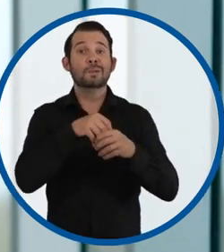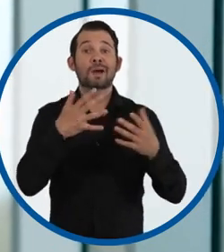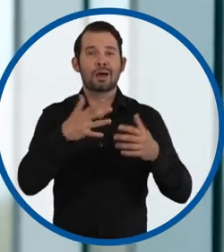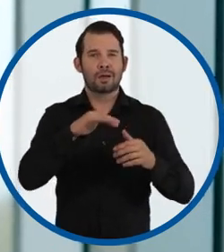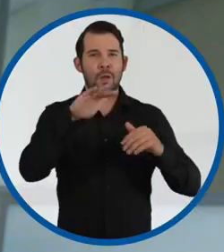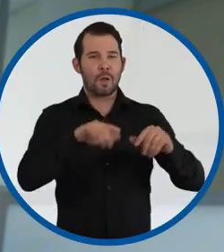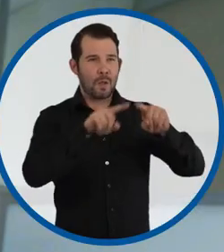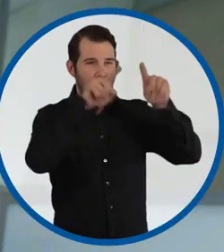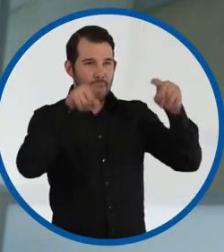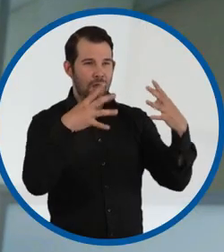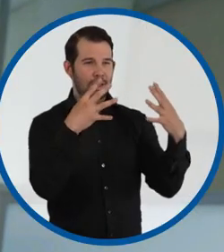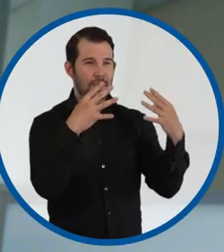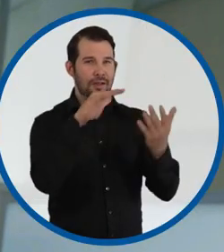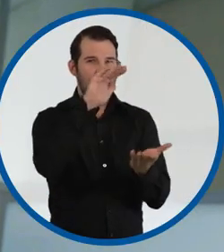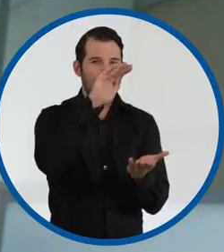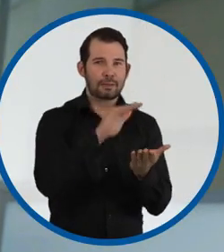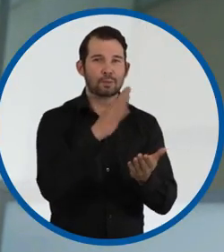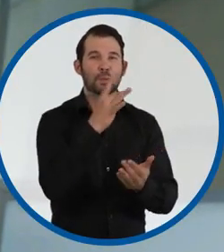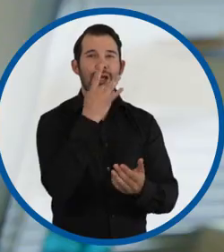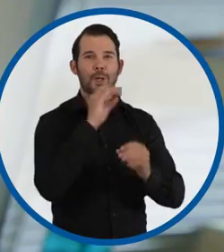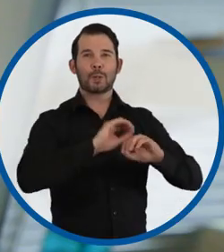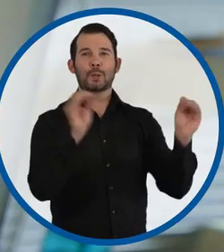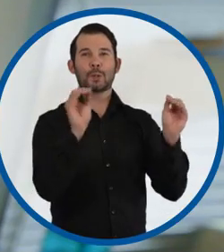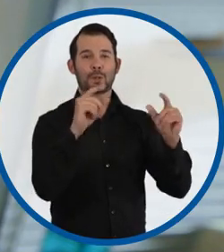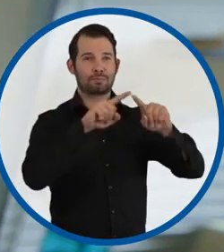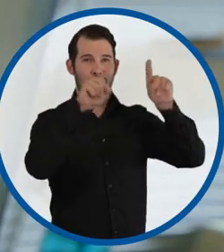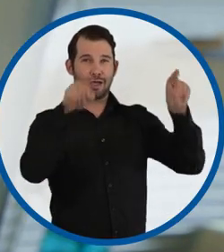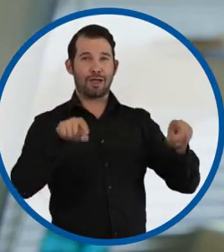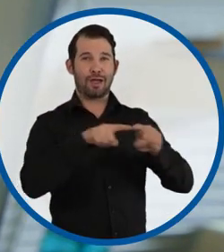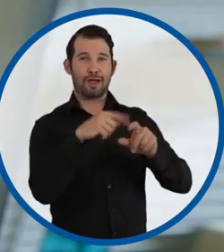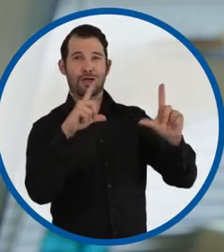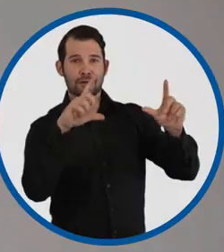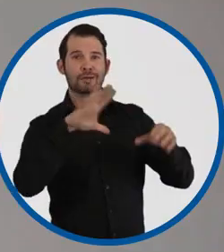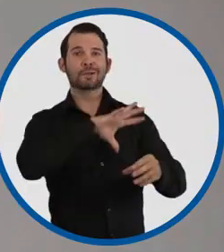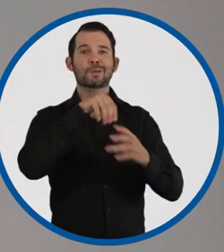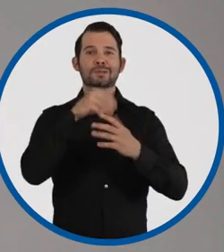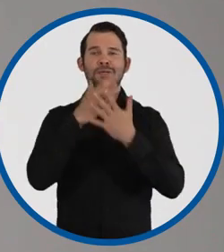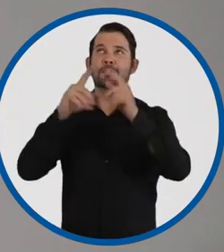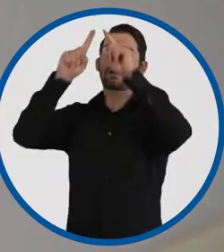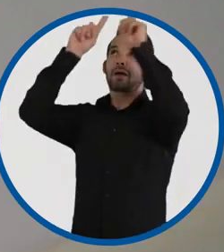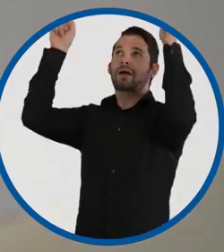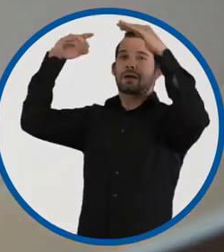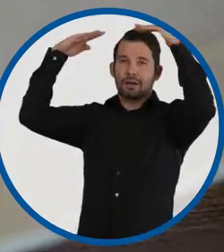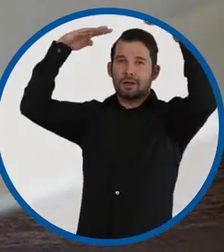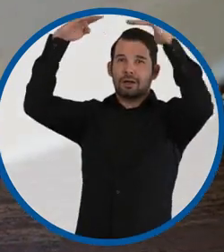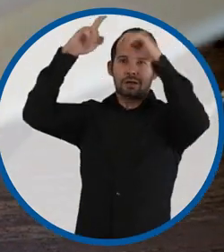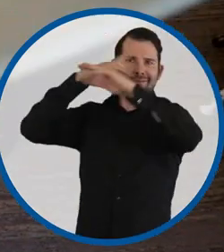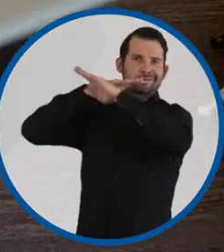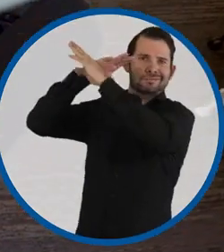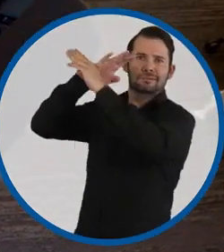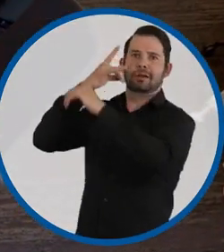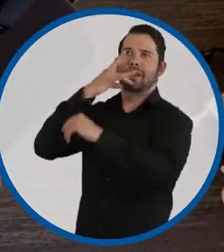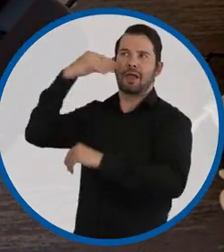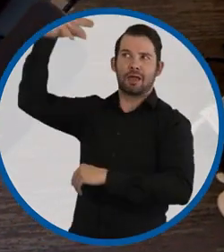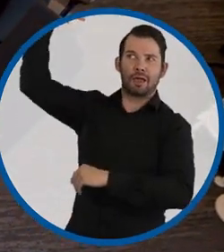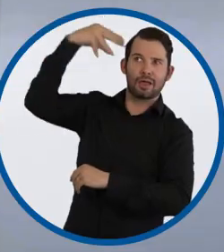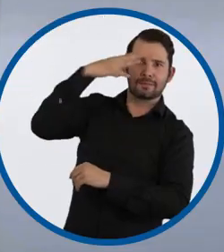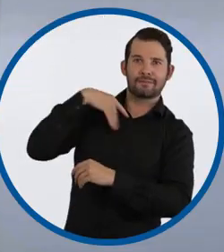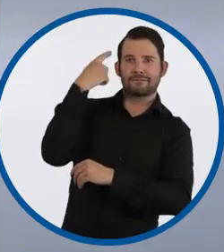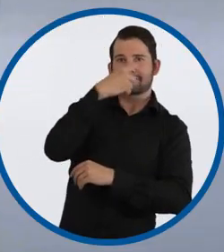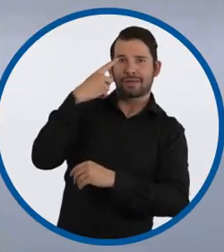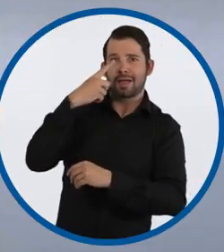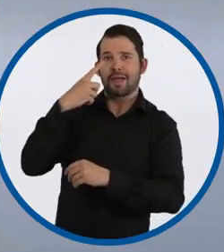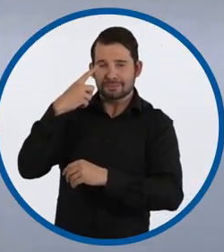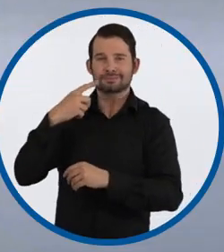low flicker, blue light free monitor, as well as some baffling on the top overhead ceiling to prevent